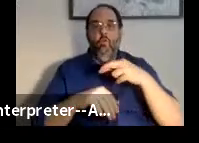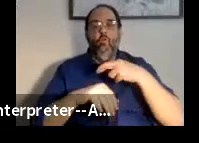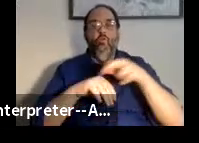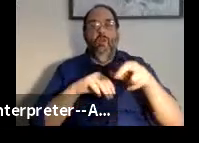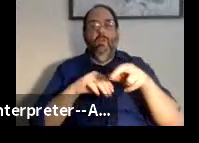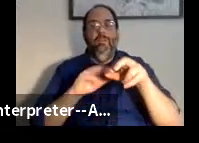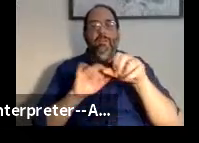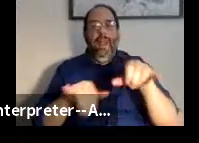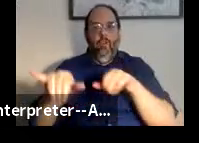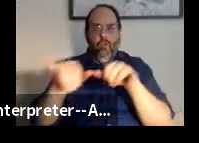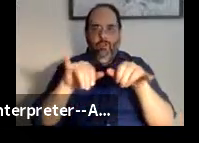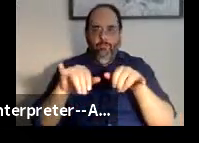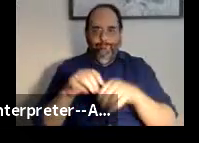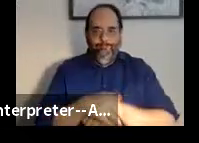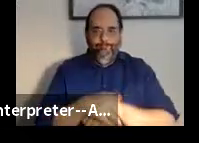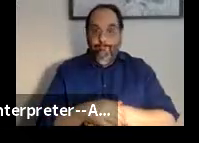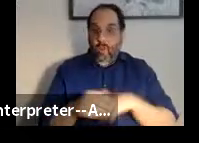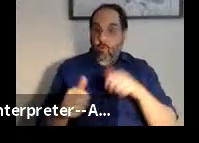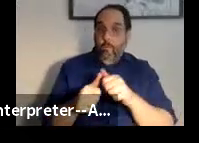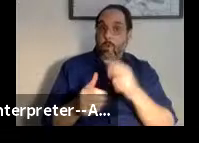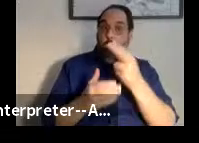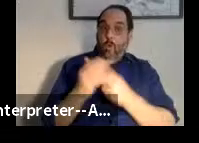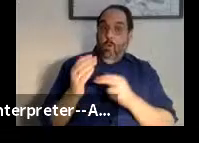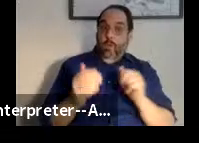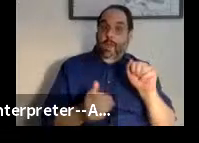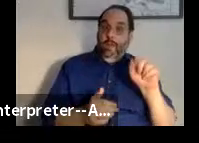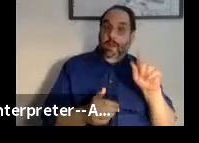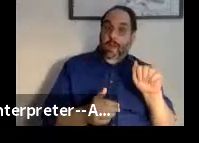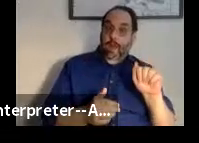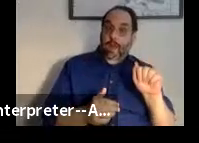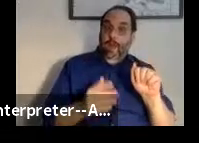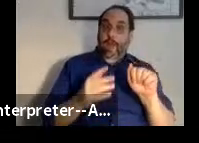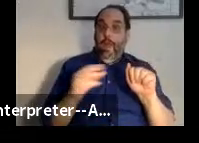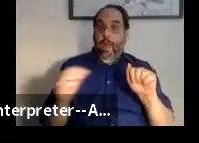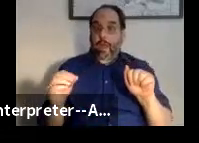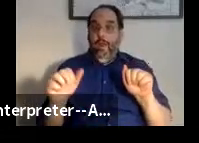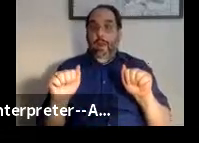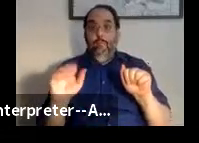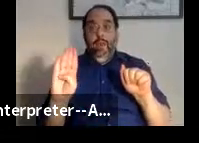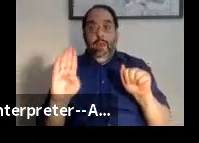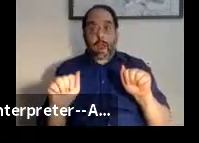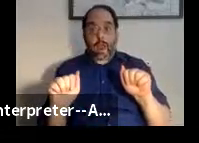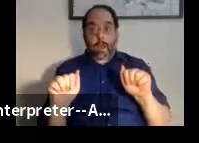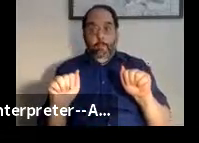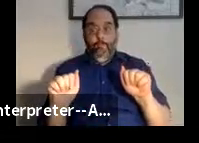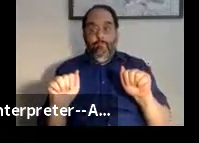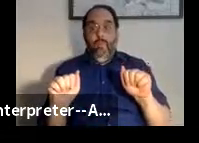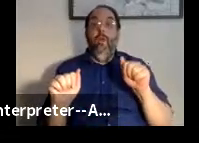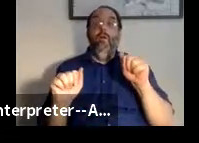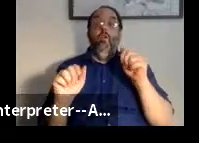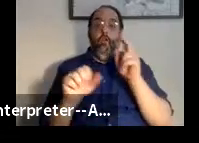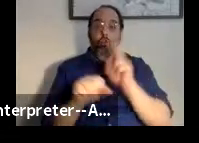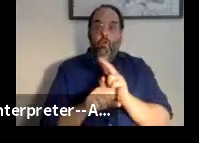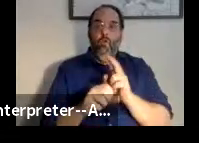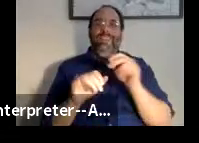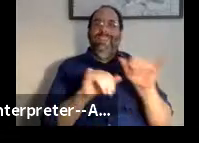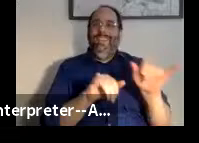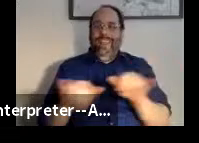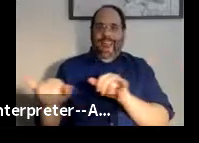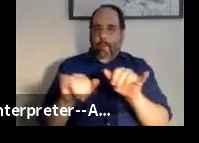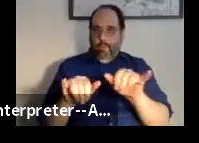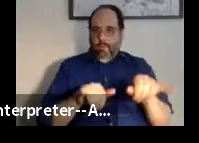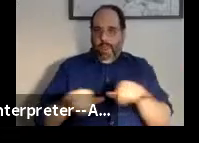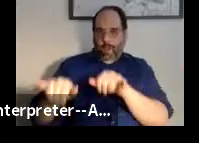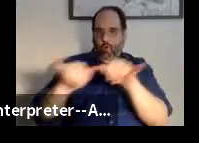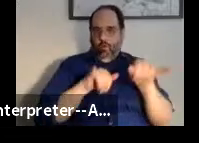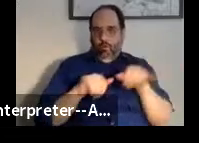standards. Remember, both the Americans with Disabilities Act and the Architectural Barriers Act reference the same reference standards.